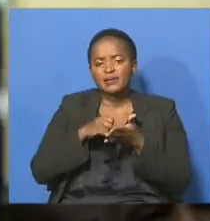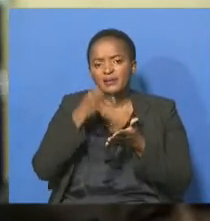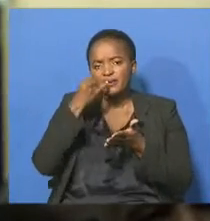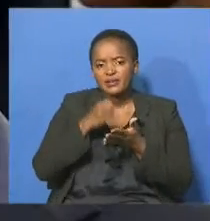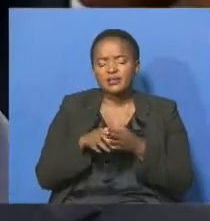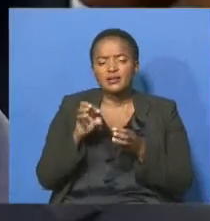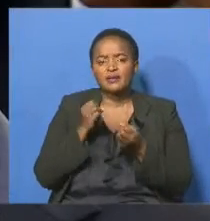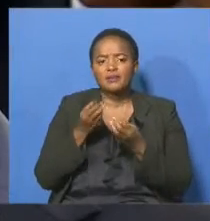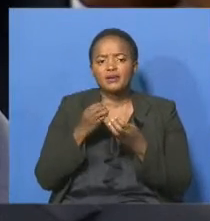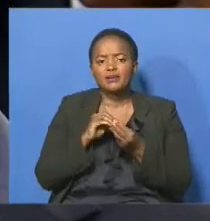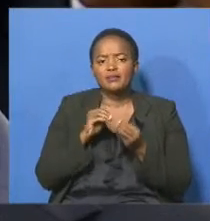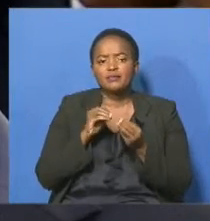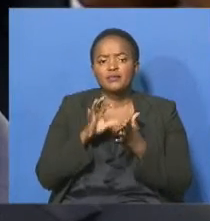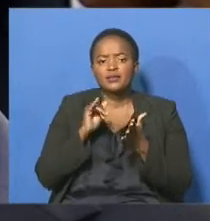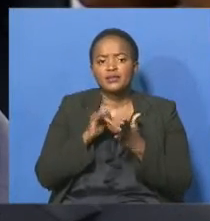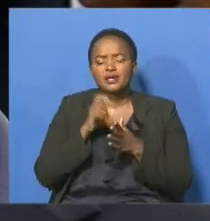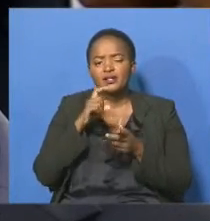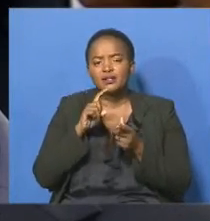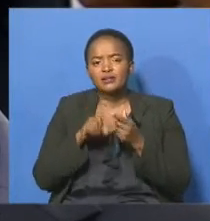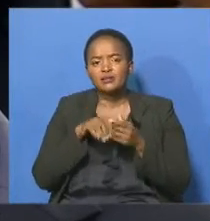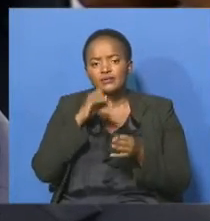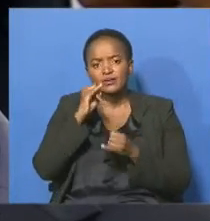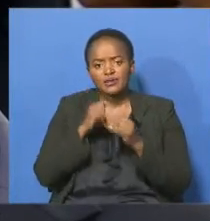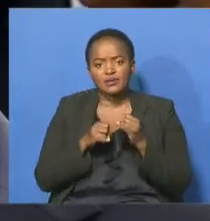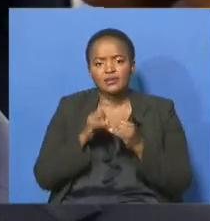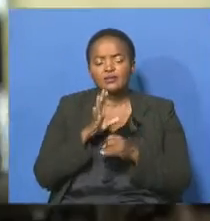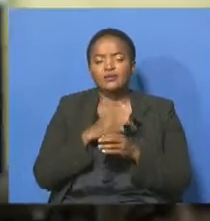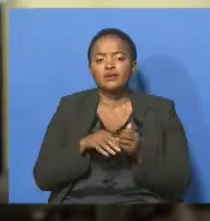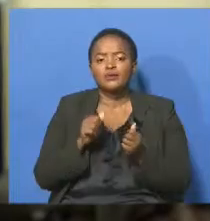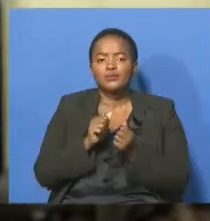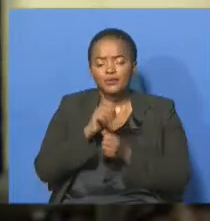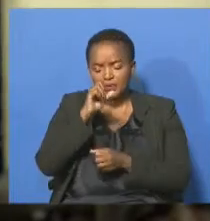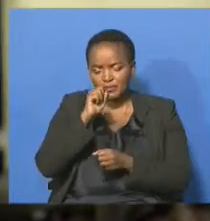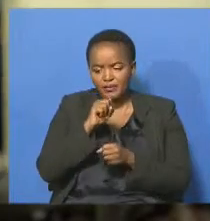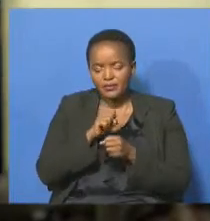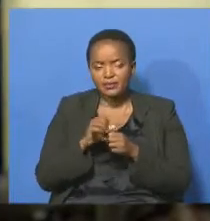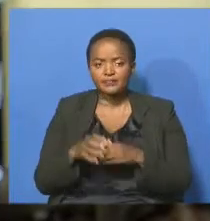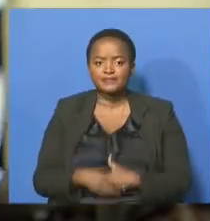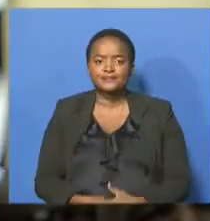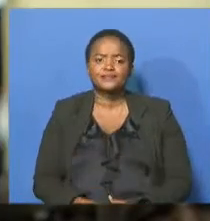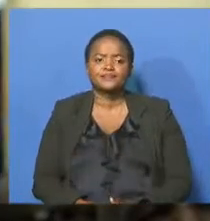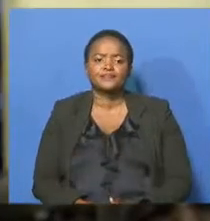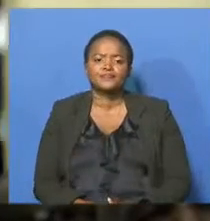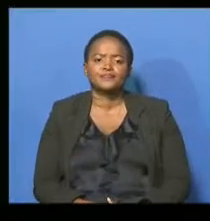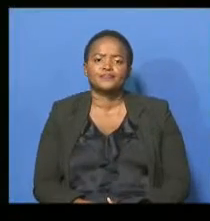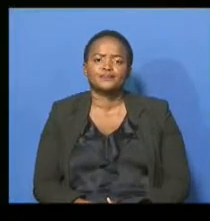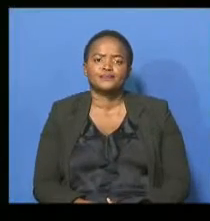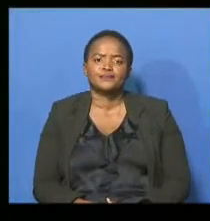everything that need to be entrenched within the police. Thank you very much.